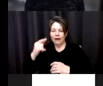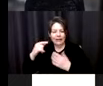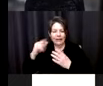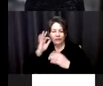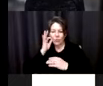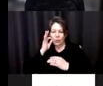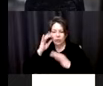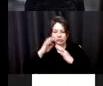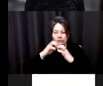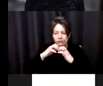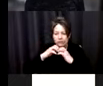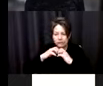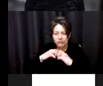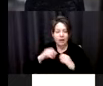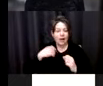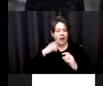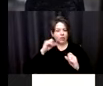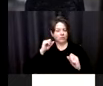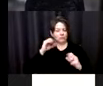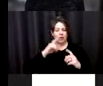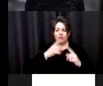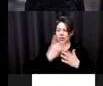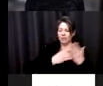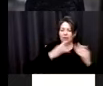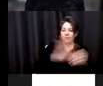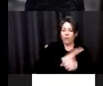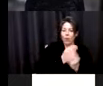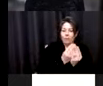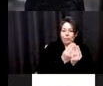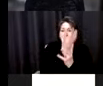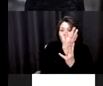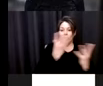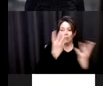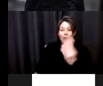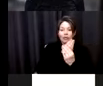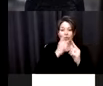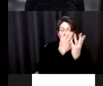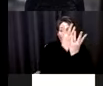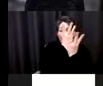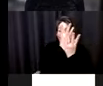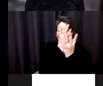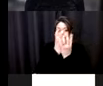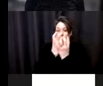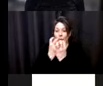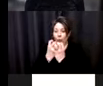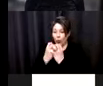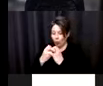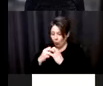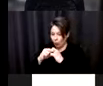fascinated with the moment when something went from full bloom to shriveled petals, Aging in All Its Glory.